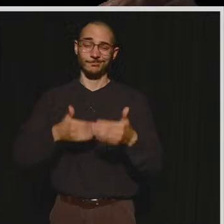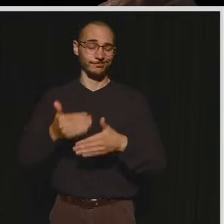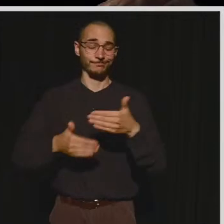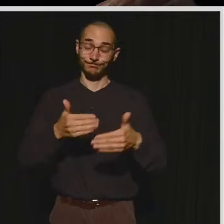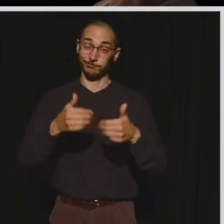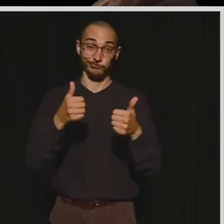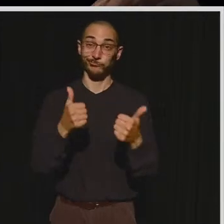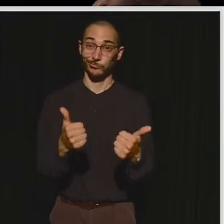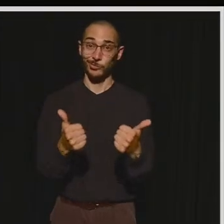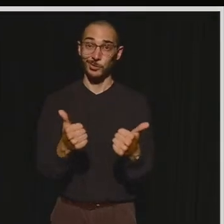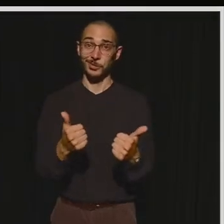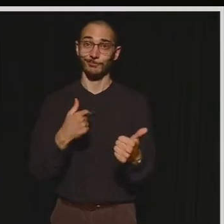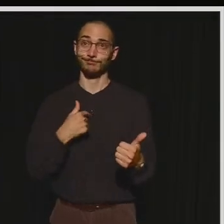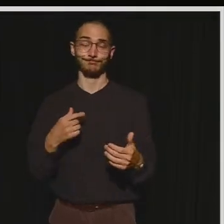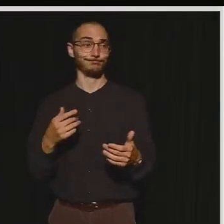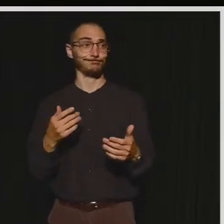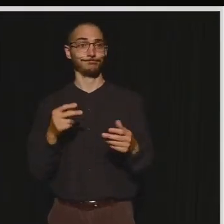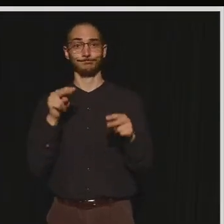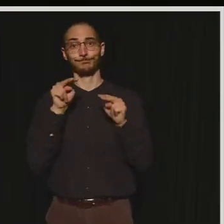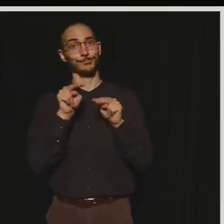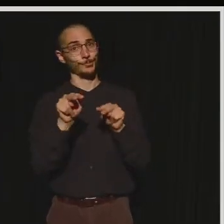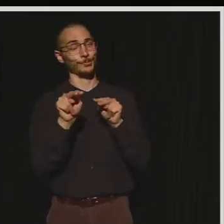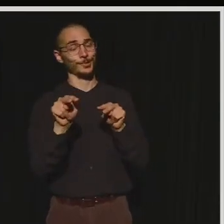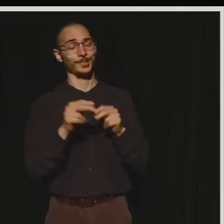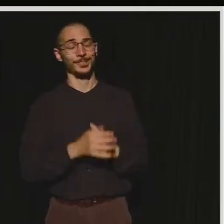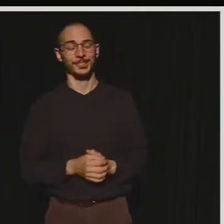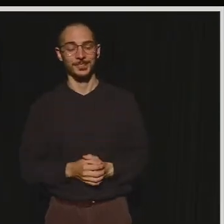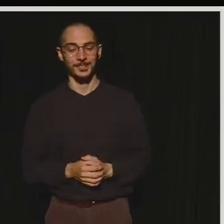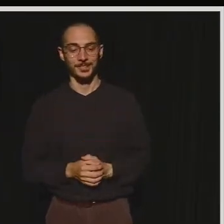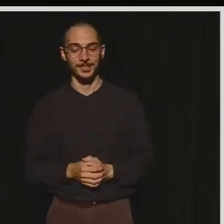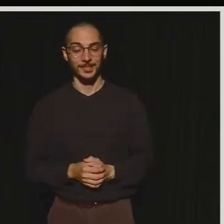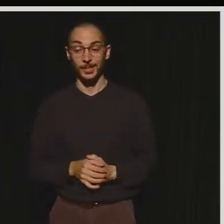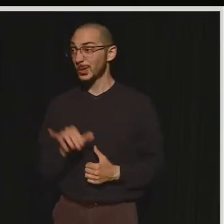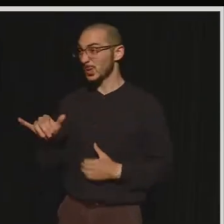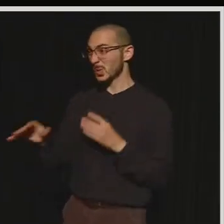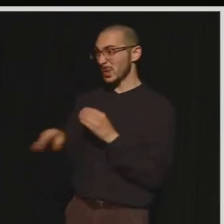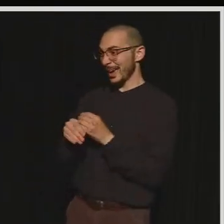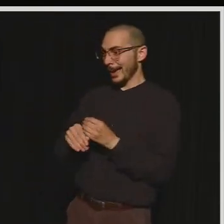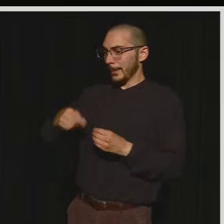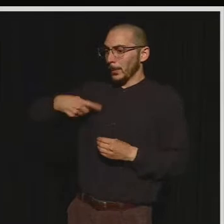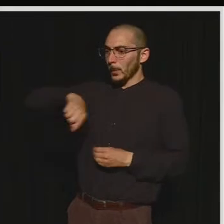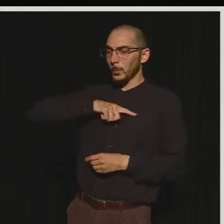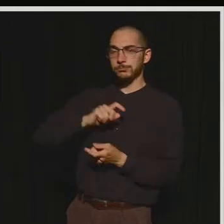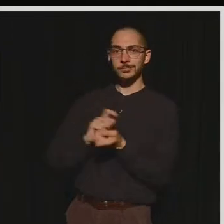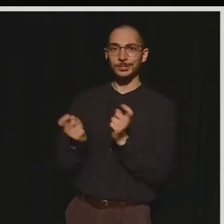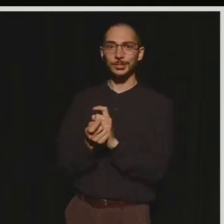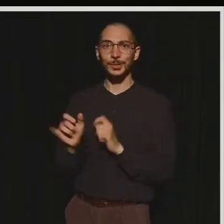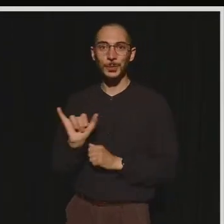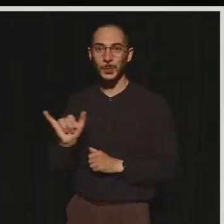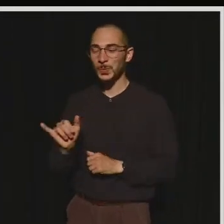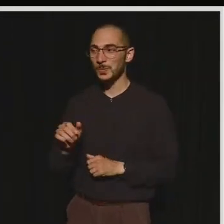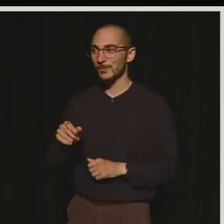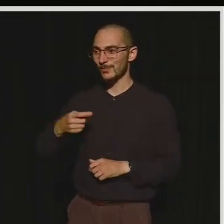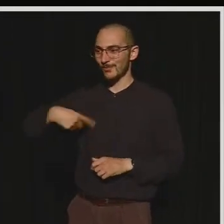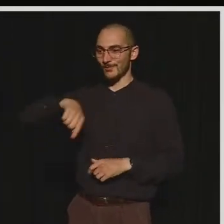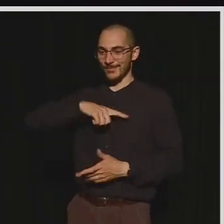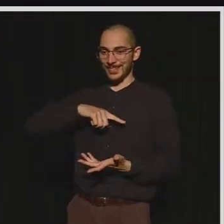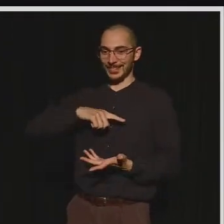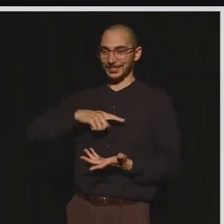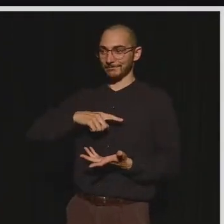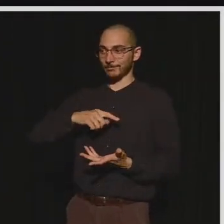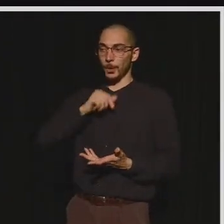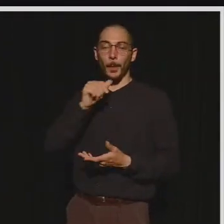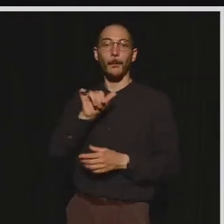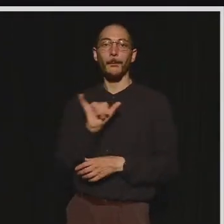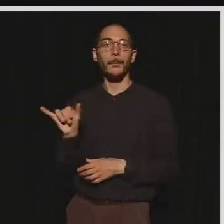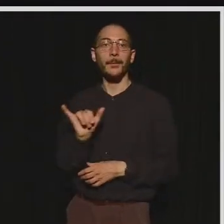And also, we change. Yes. And we evolve. And like, I remember my 20s were like, Pride in my 20s